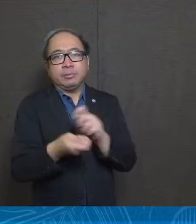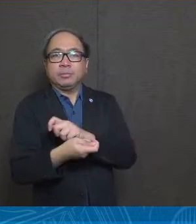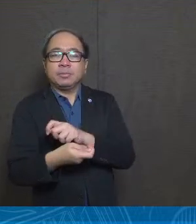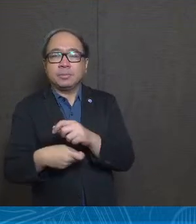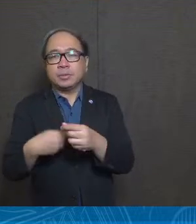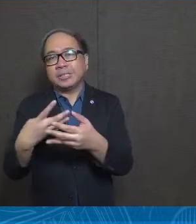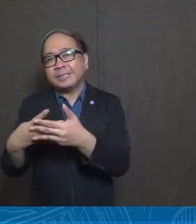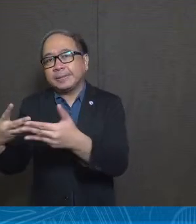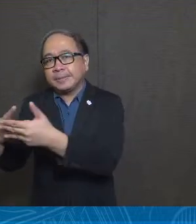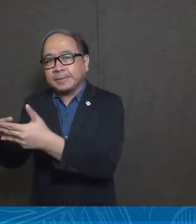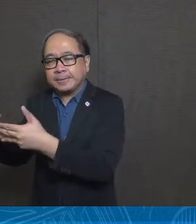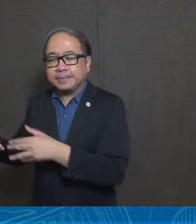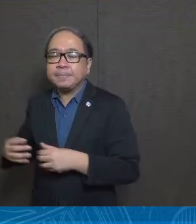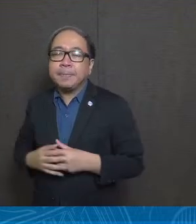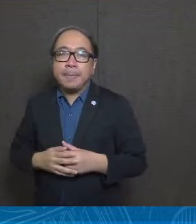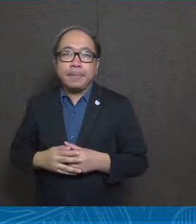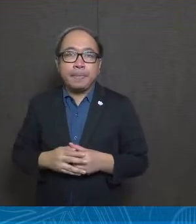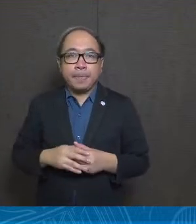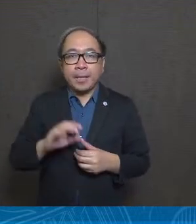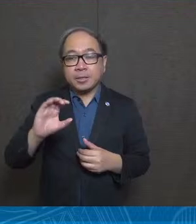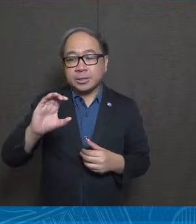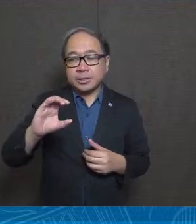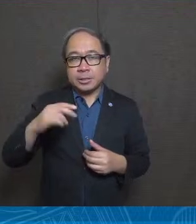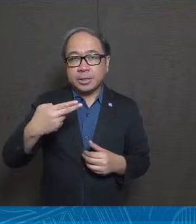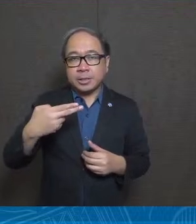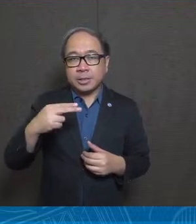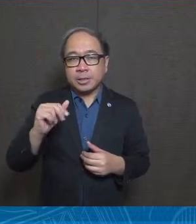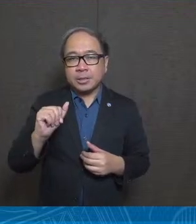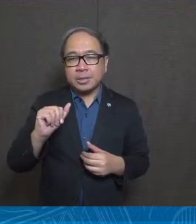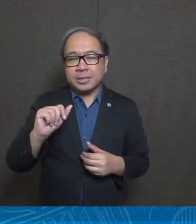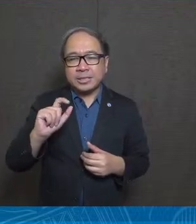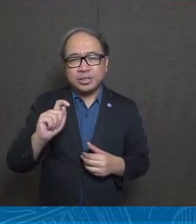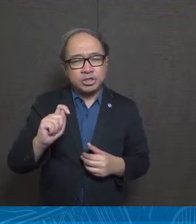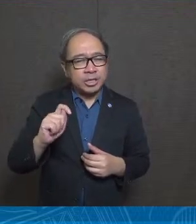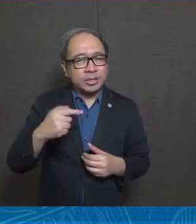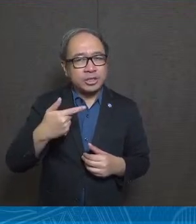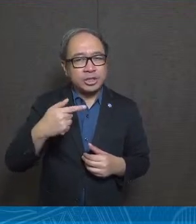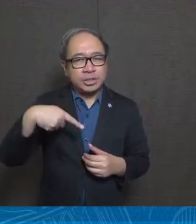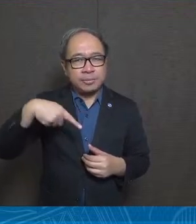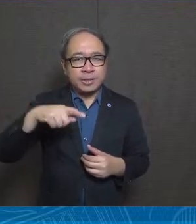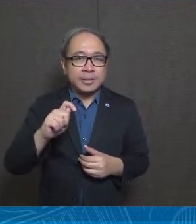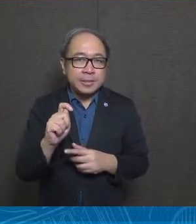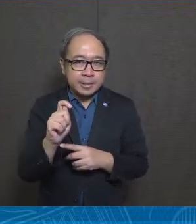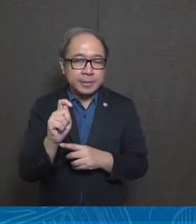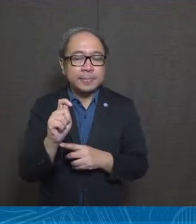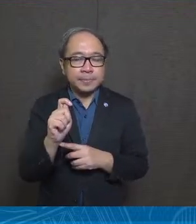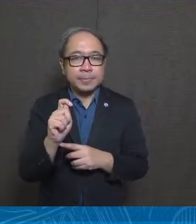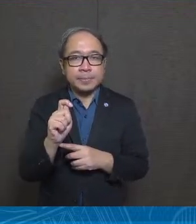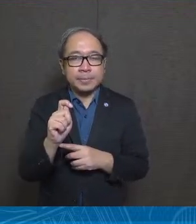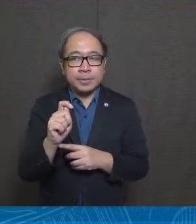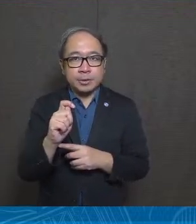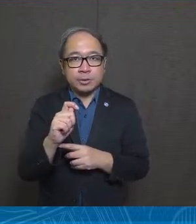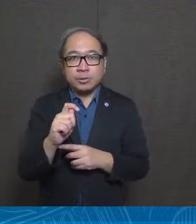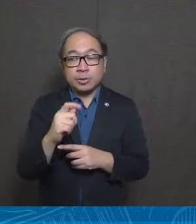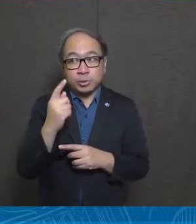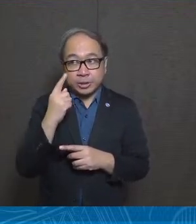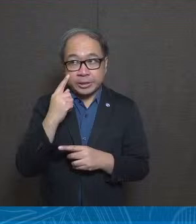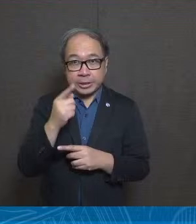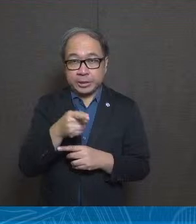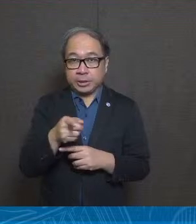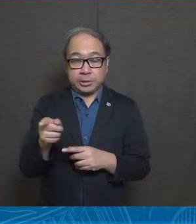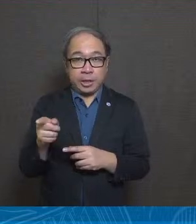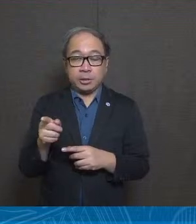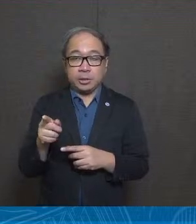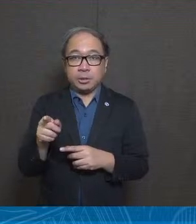we've seen ChatGPT, and people see that ChatGPT is